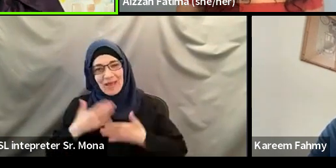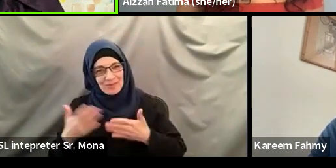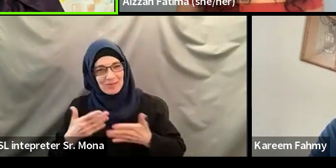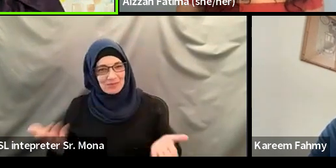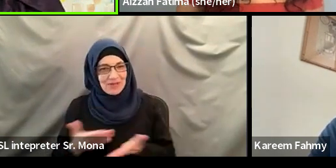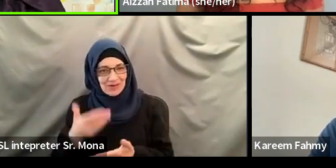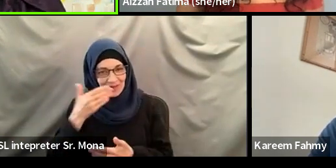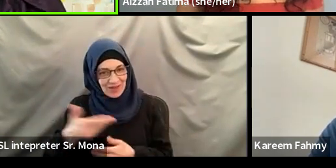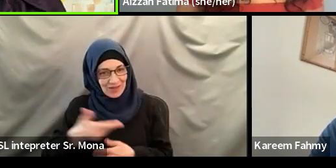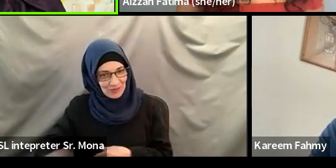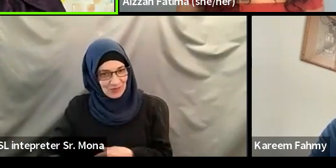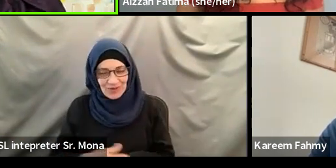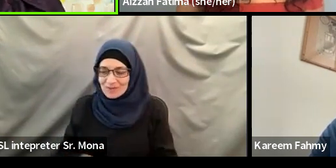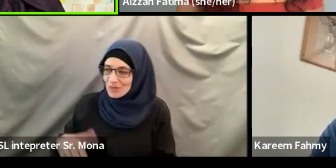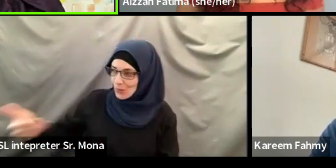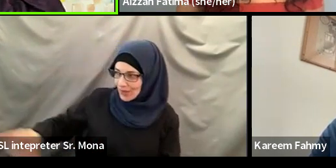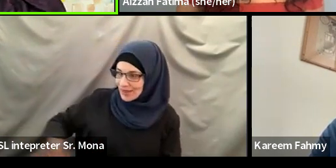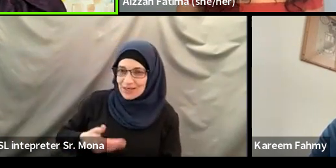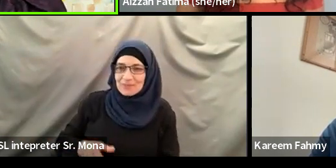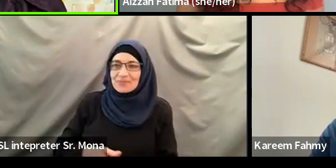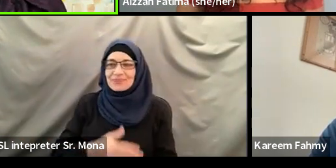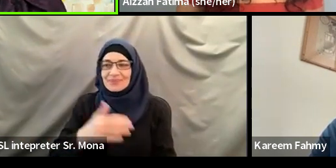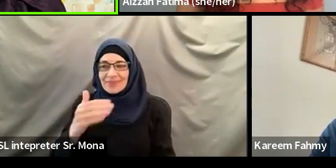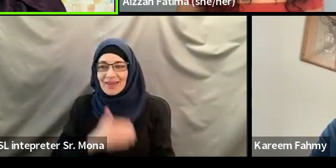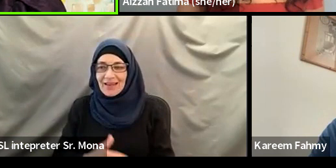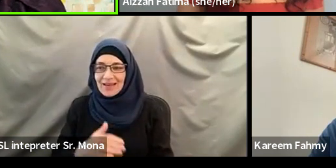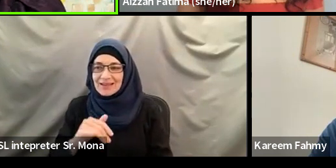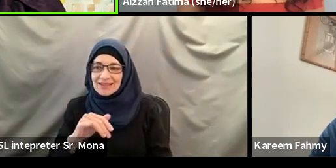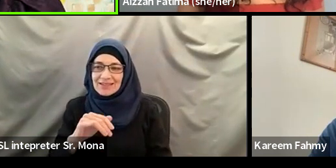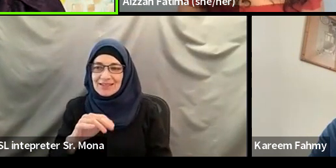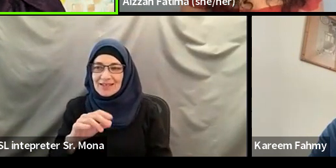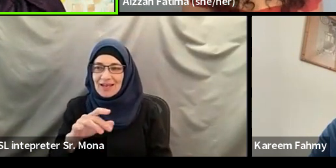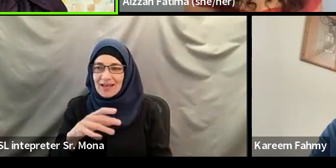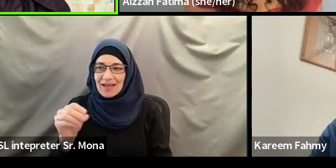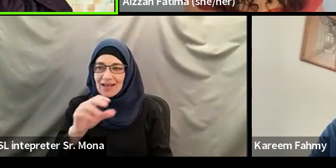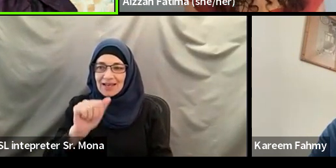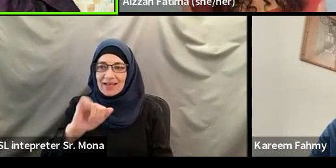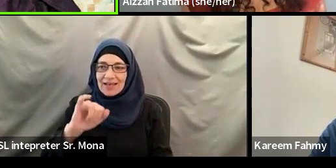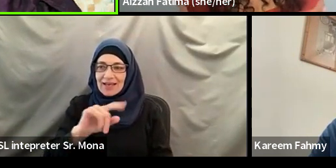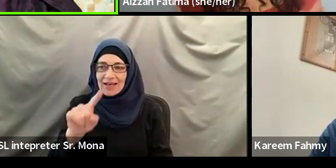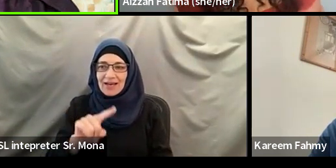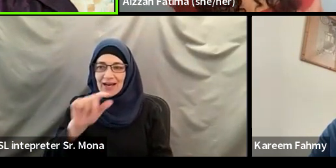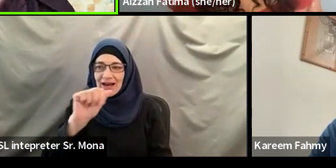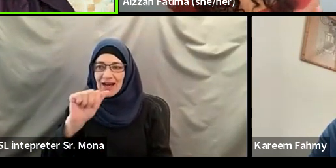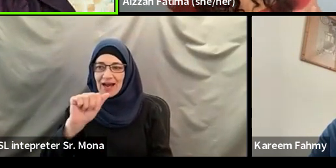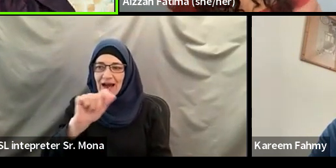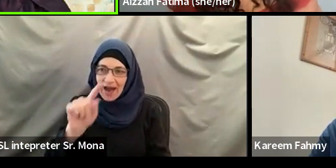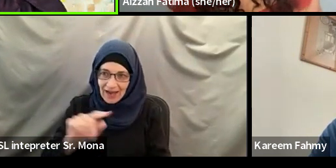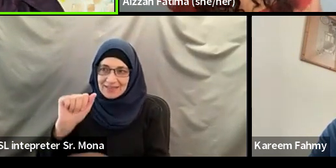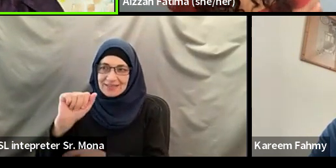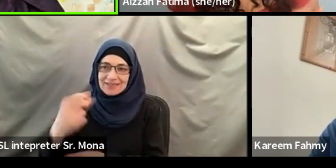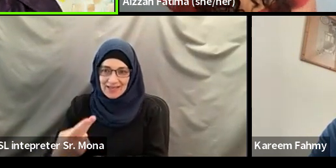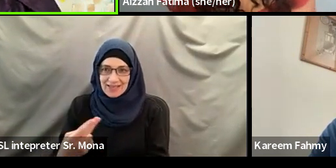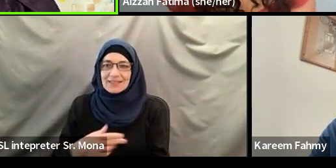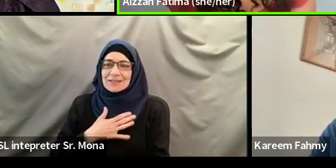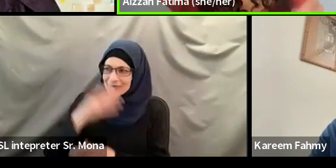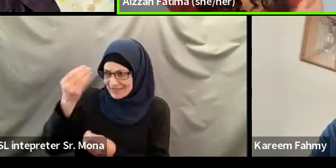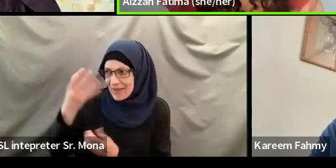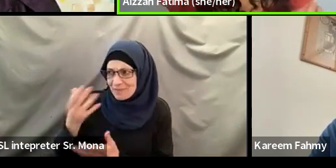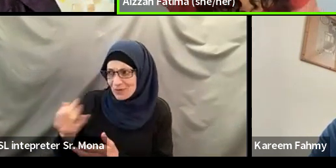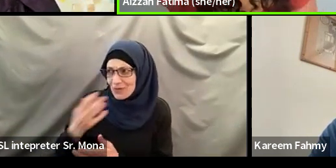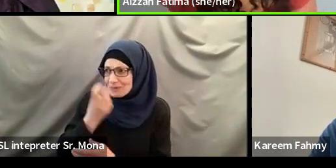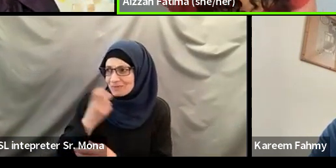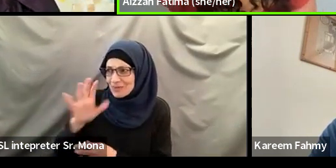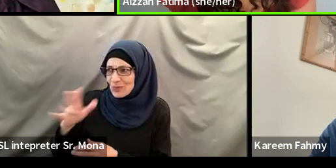Welcome. Thank you. Ayuza, you're next. And please let me know if I'm pronouncing your name correctly or not. Oh, to all.